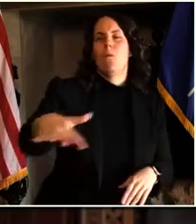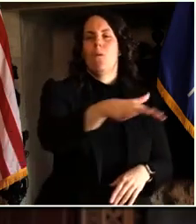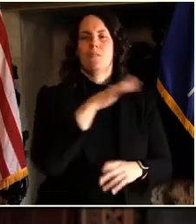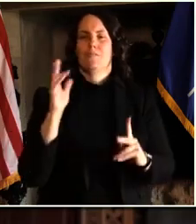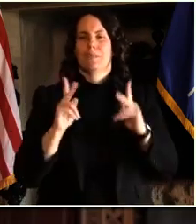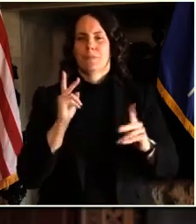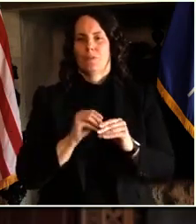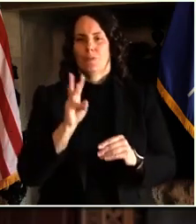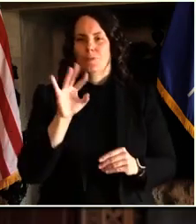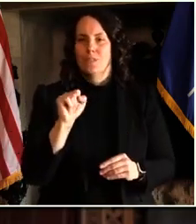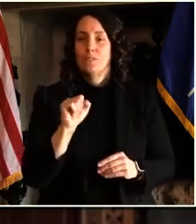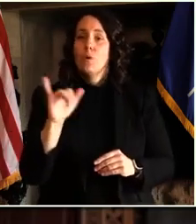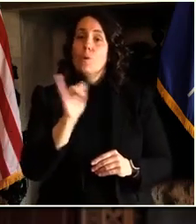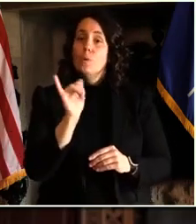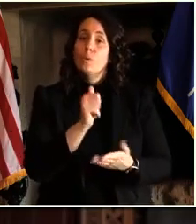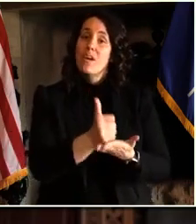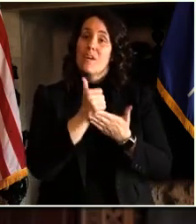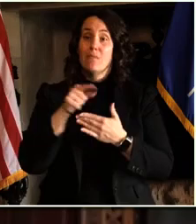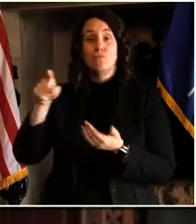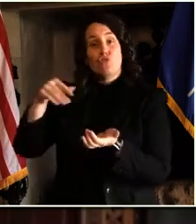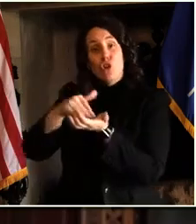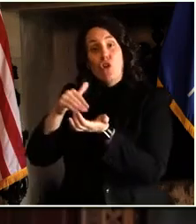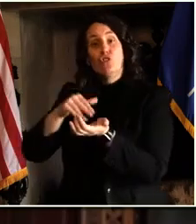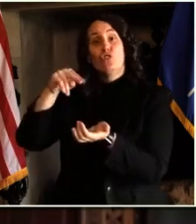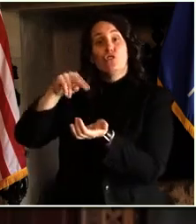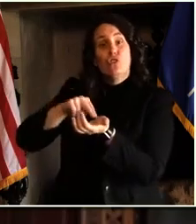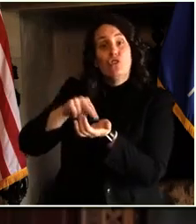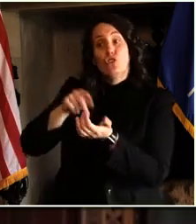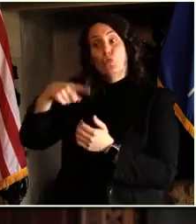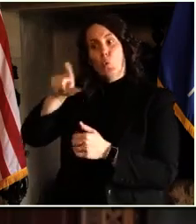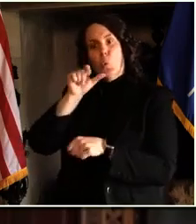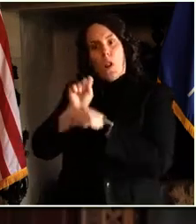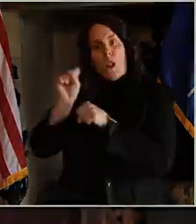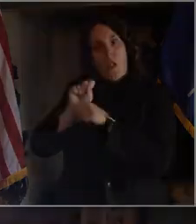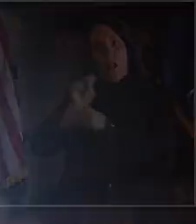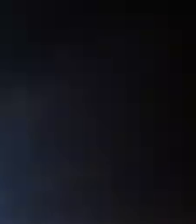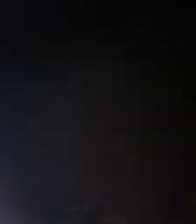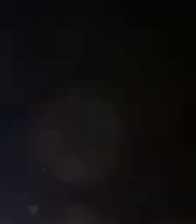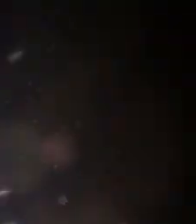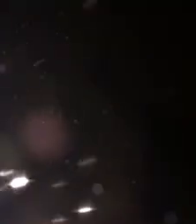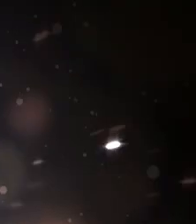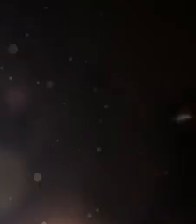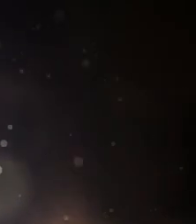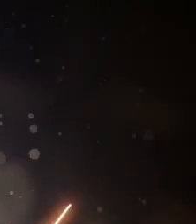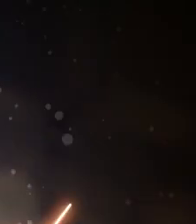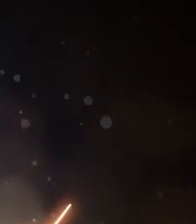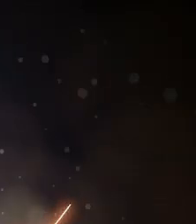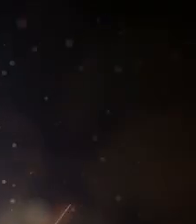healthcare system, tending to our most severely ill friends and neighbors.